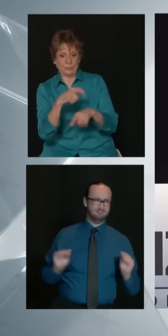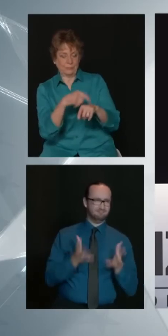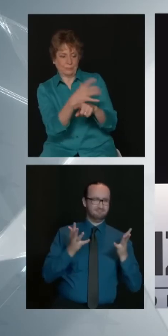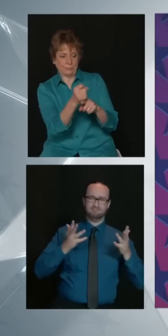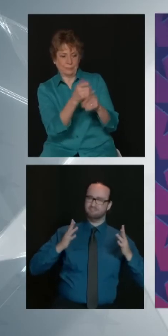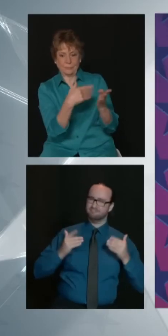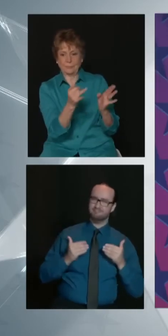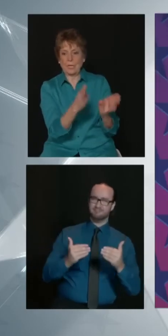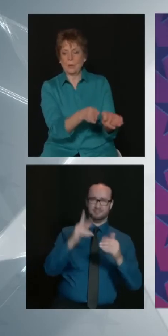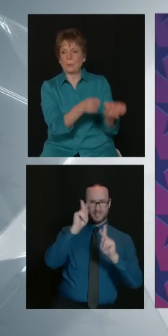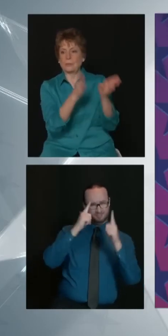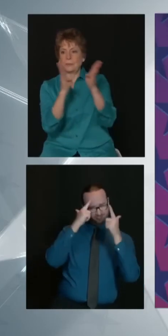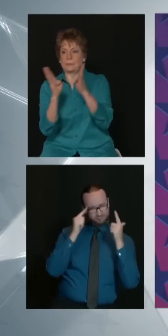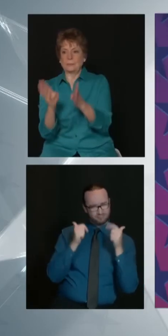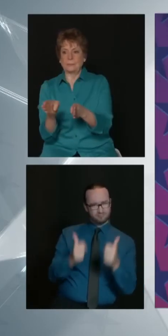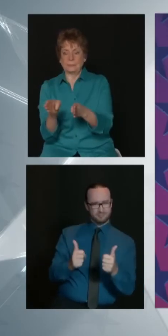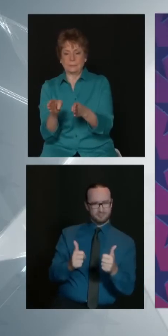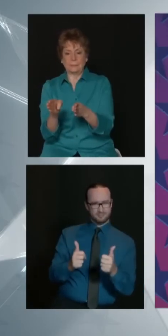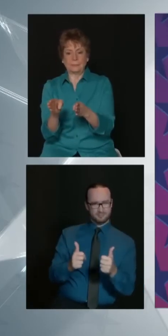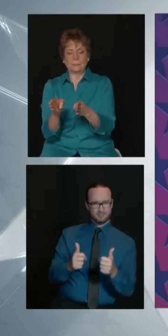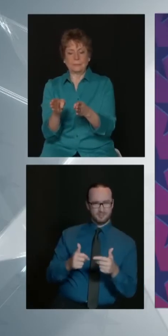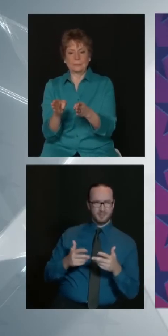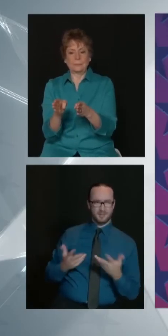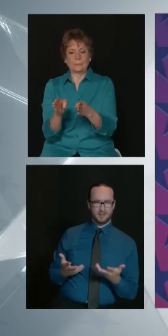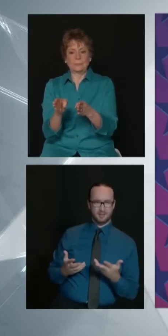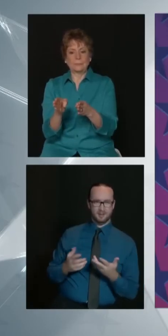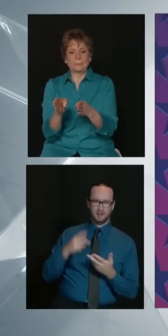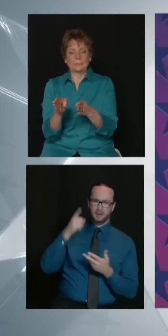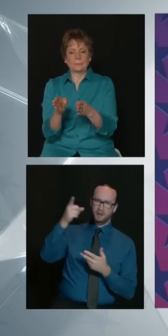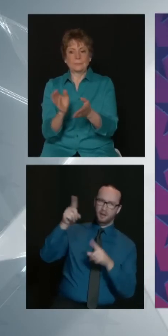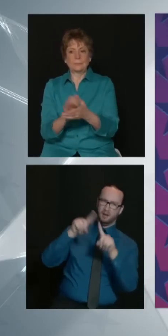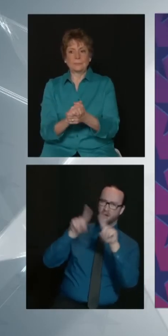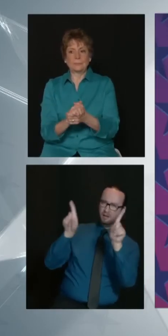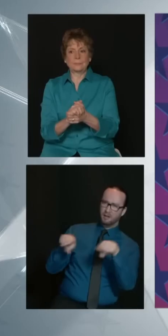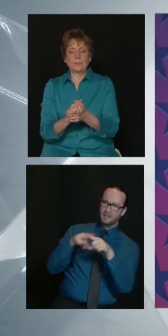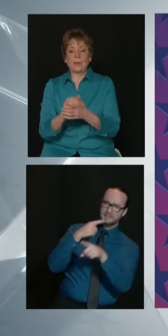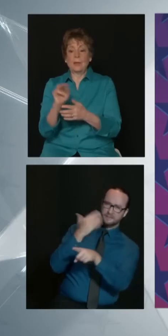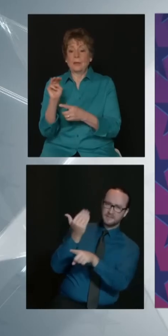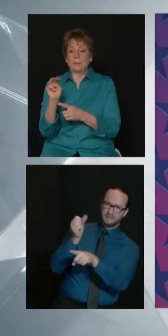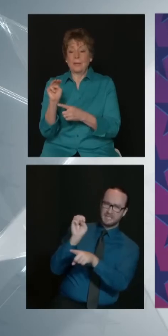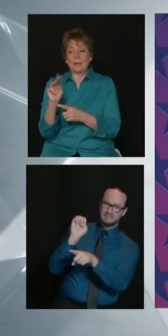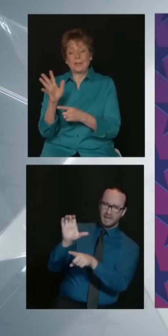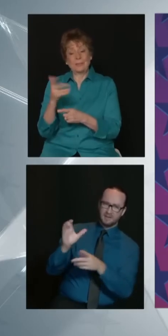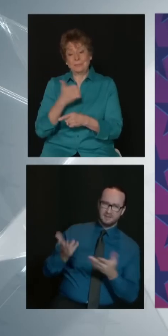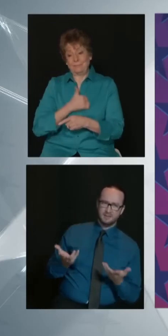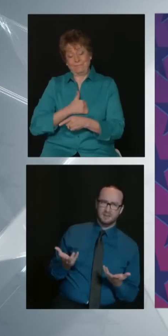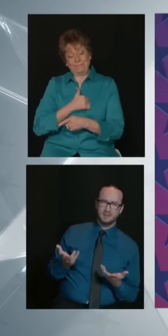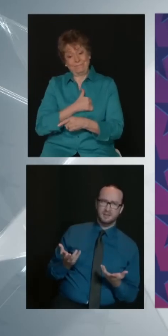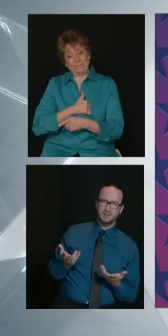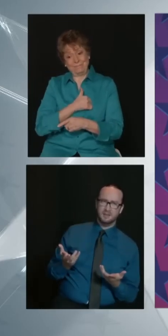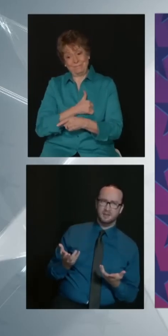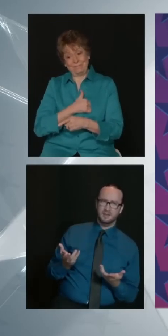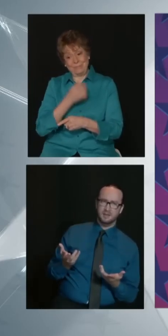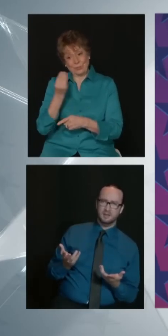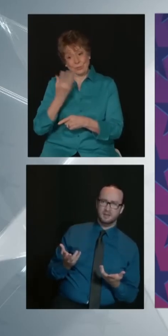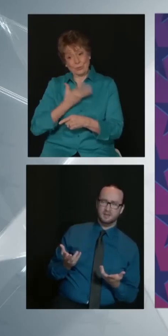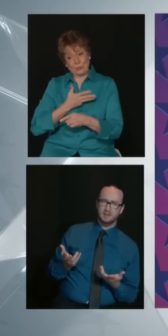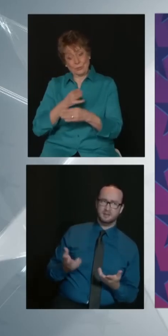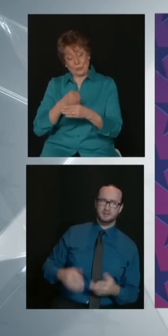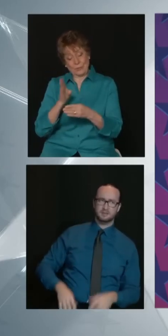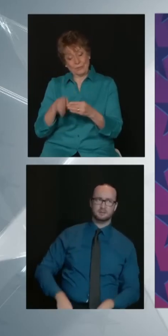That is it. It still says I got 15 seconds Ted. I like to finish my closing statement. They told us that it was over. Finally, we hear